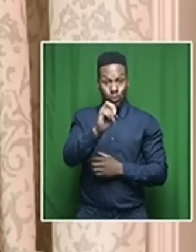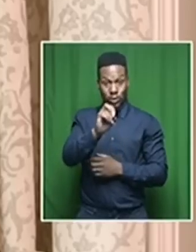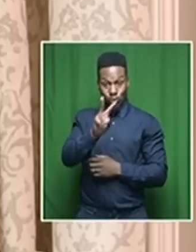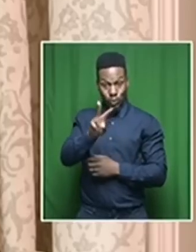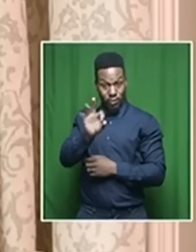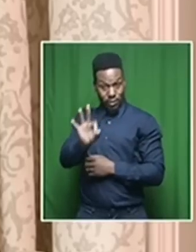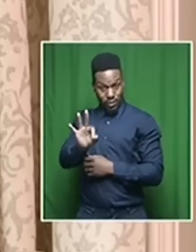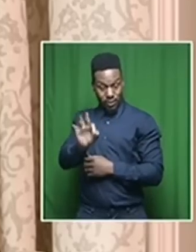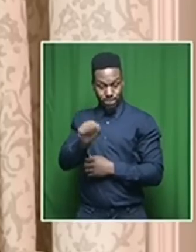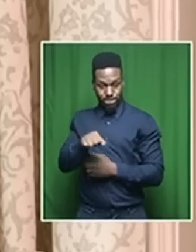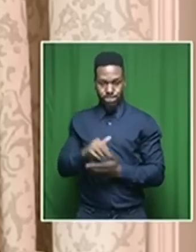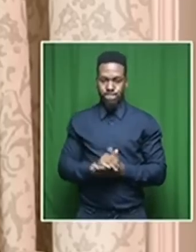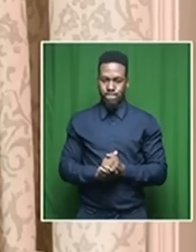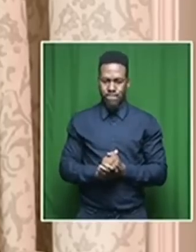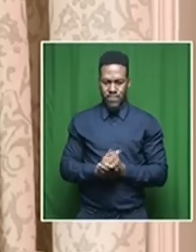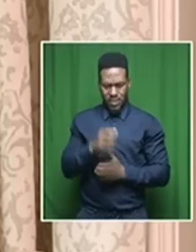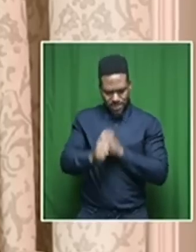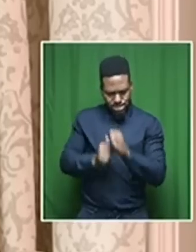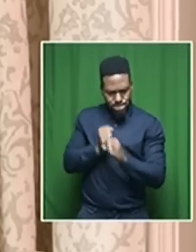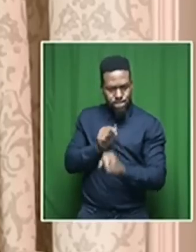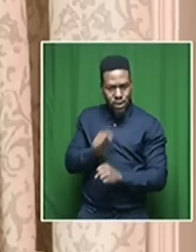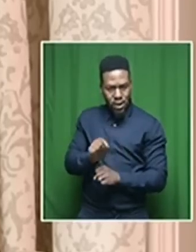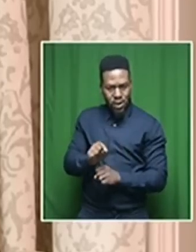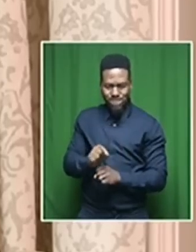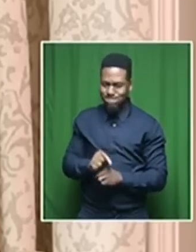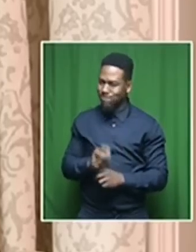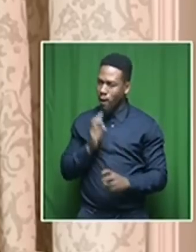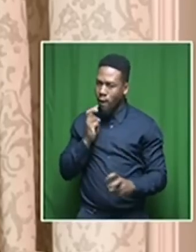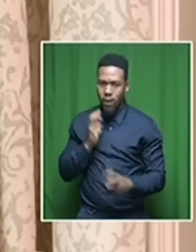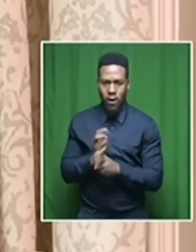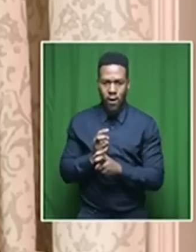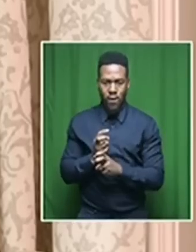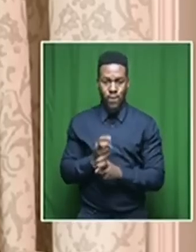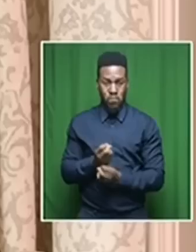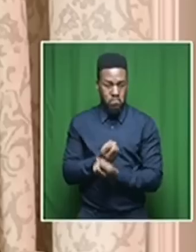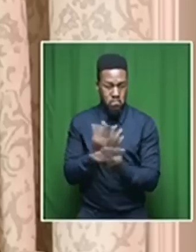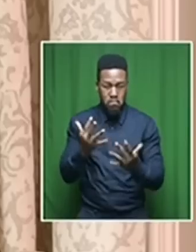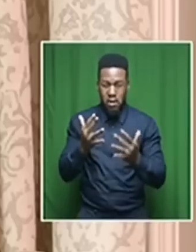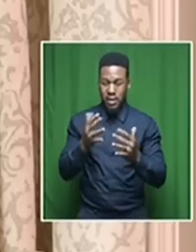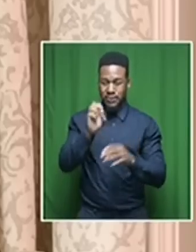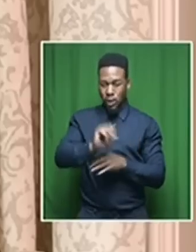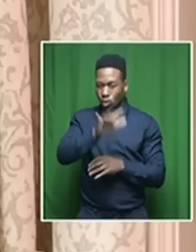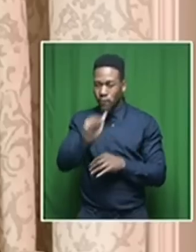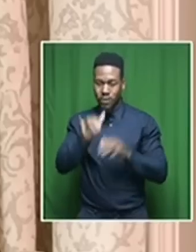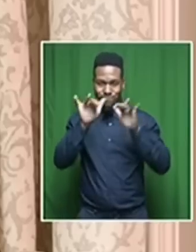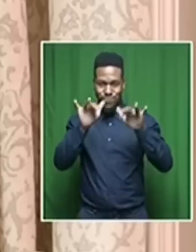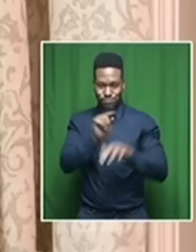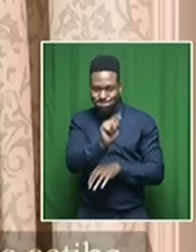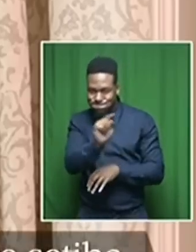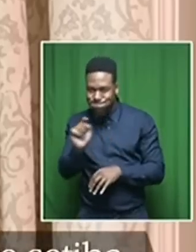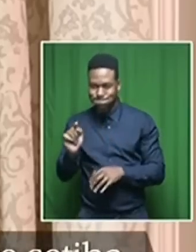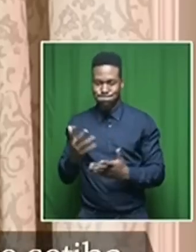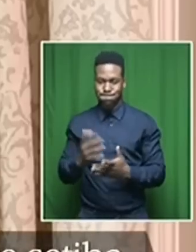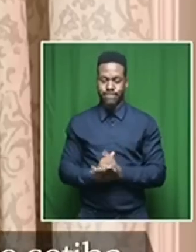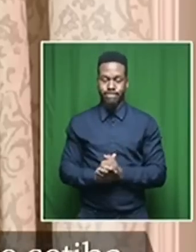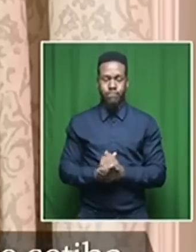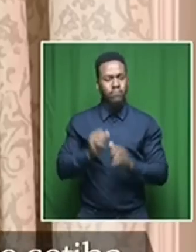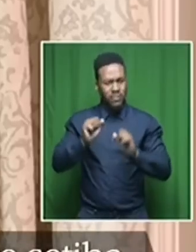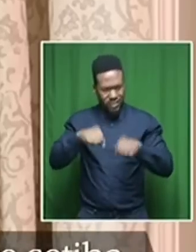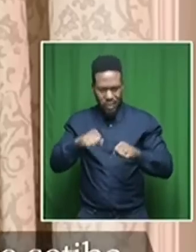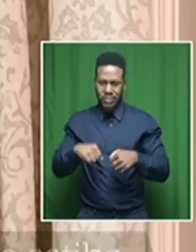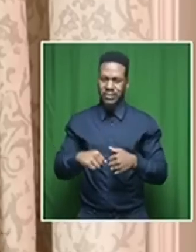2023 has been a difficult year for many South Africans. Yet, despite the many challenges that